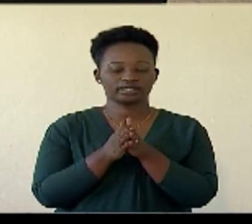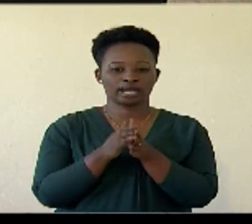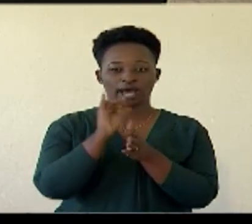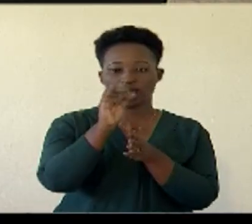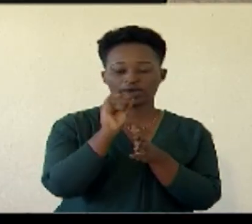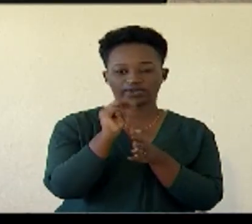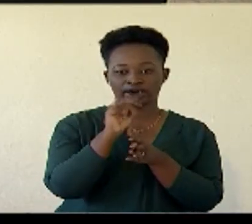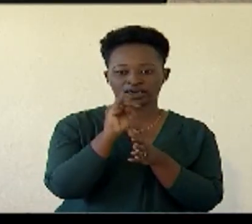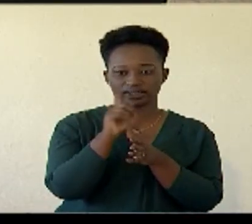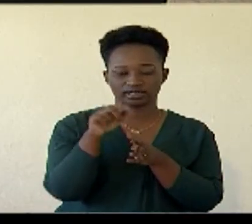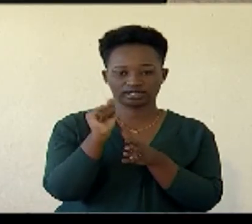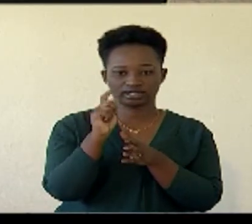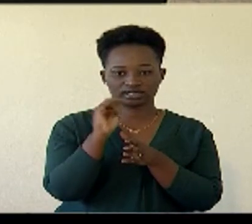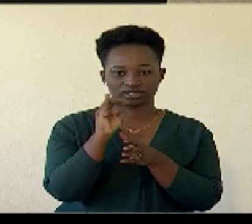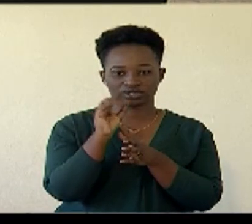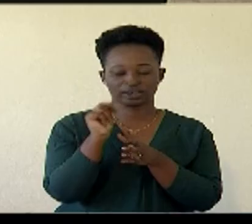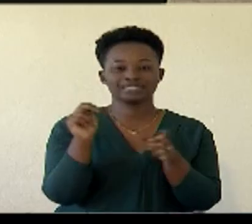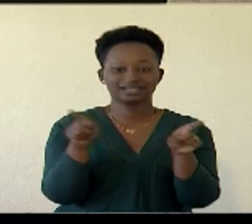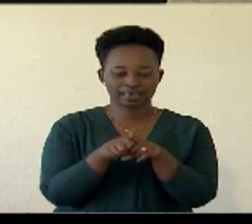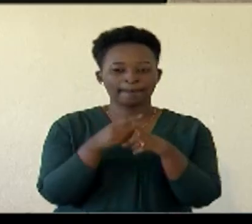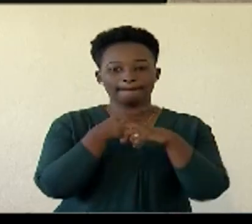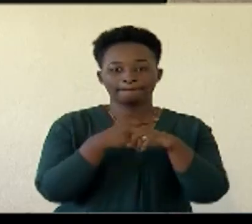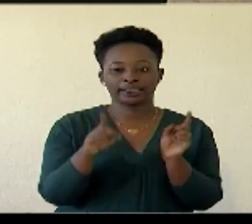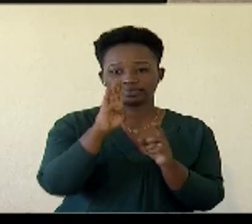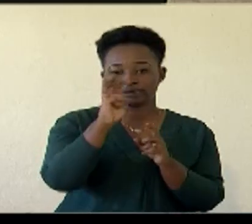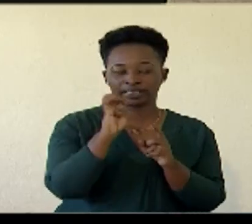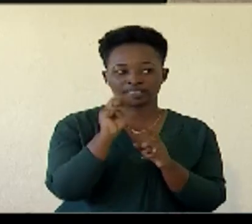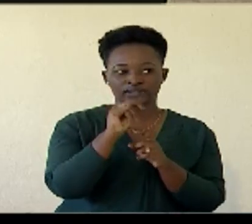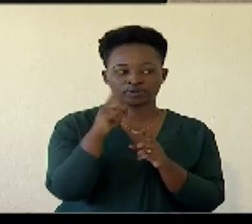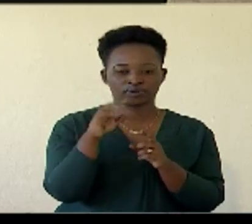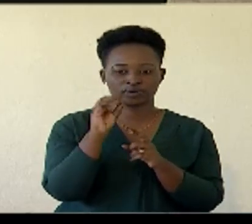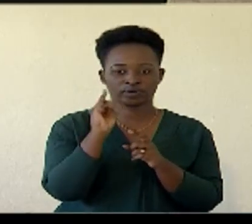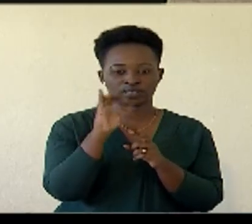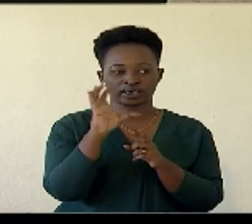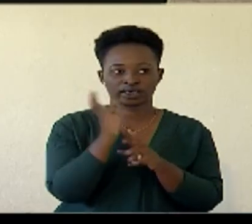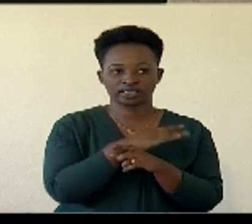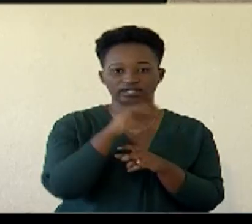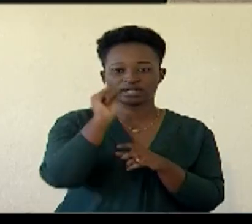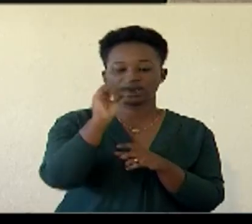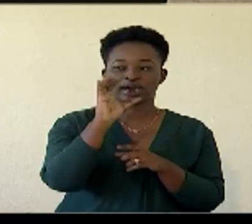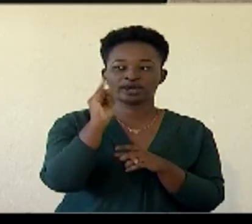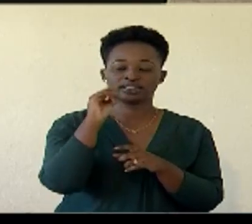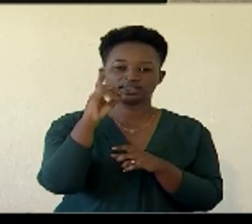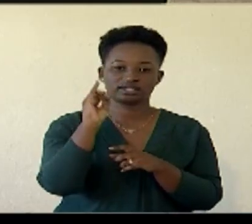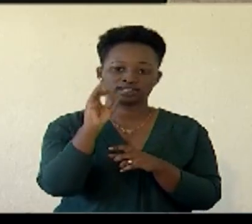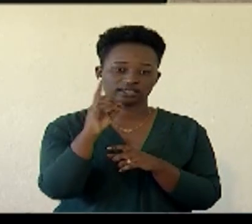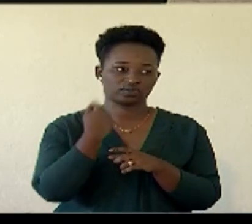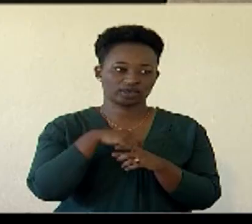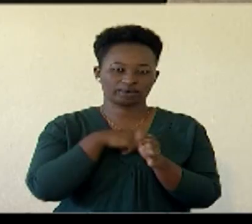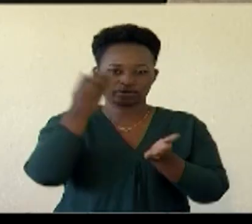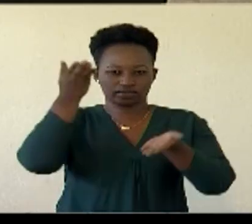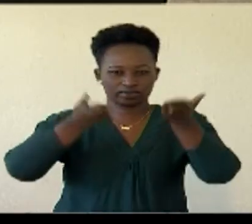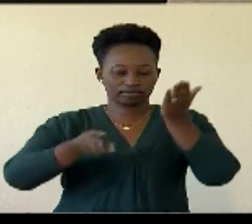same. But benzoic acid, remember, we are comparing the strength of the acidity